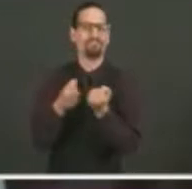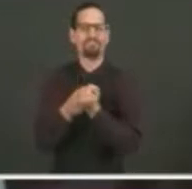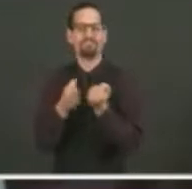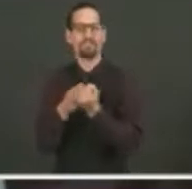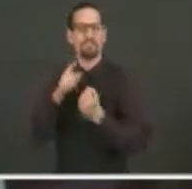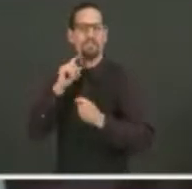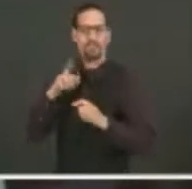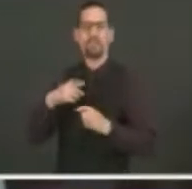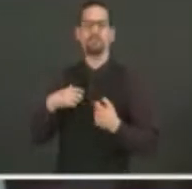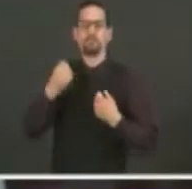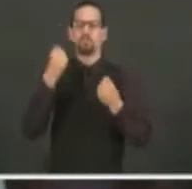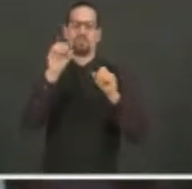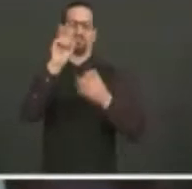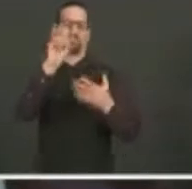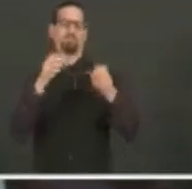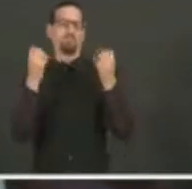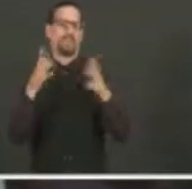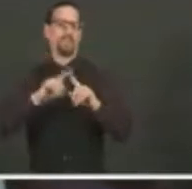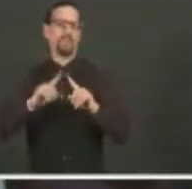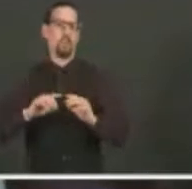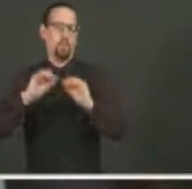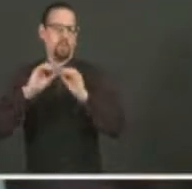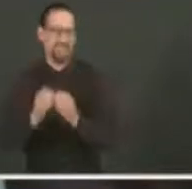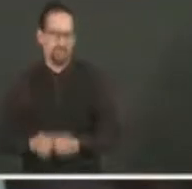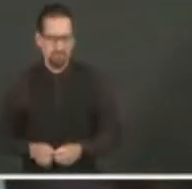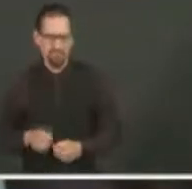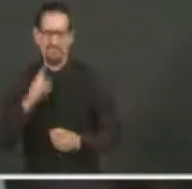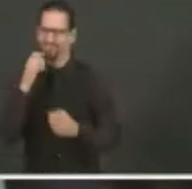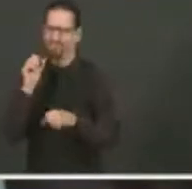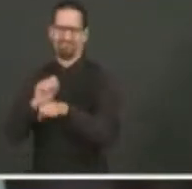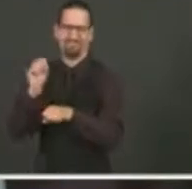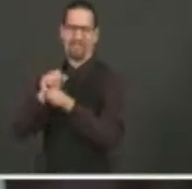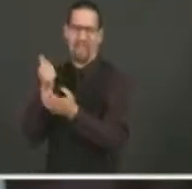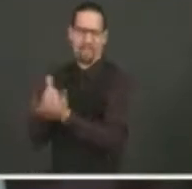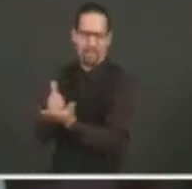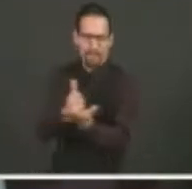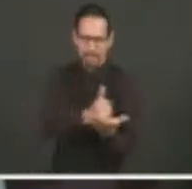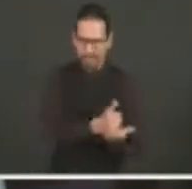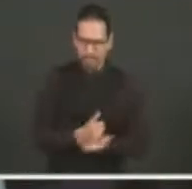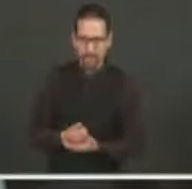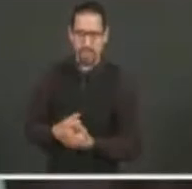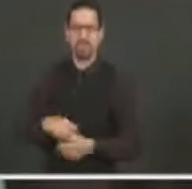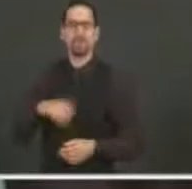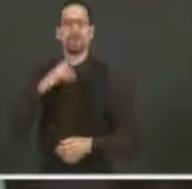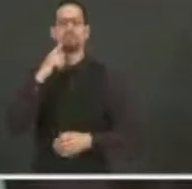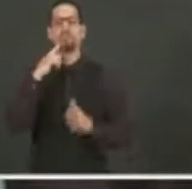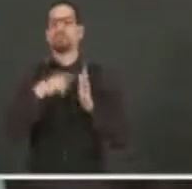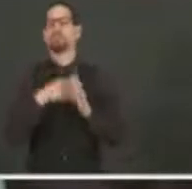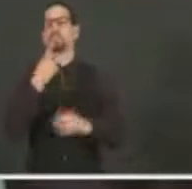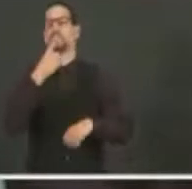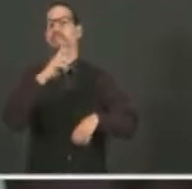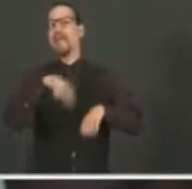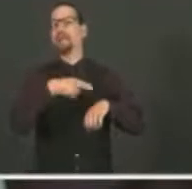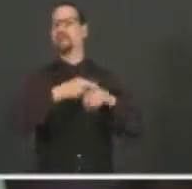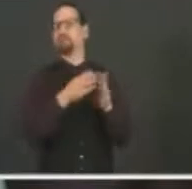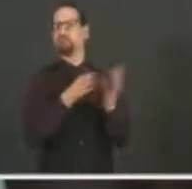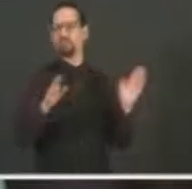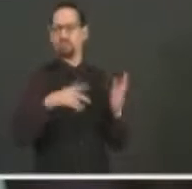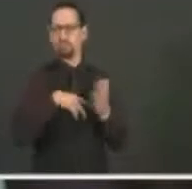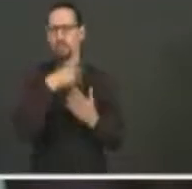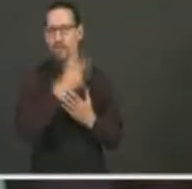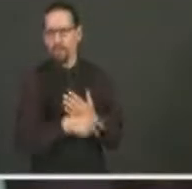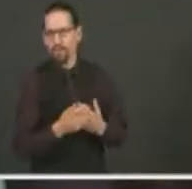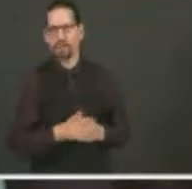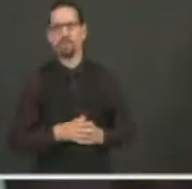for stepping up. I also want to thank Accelerator for America. It's a national program. They've agreed to donate to this, the Rhode